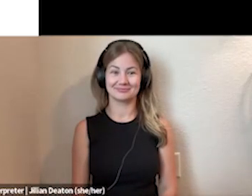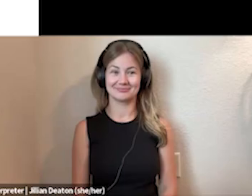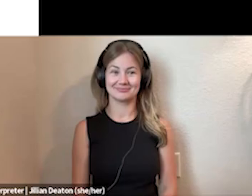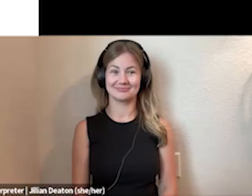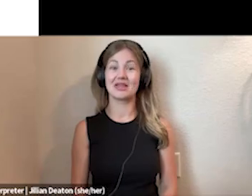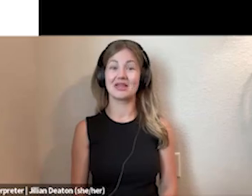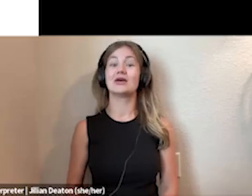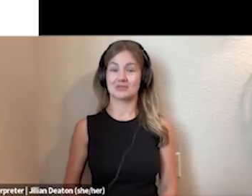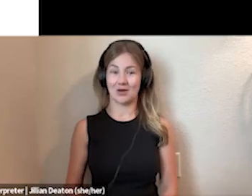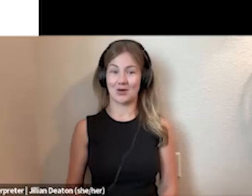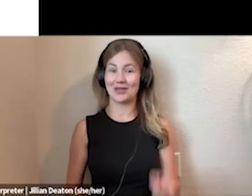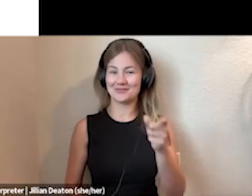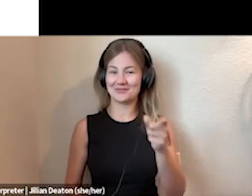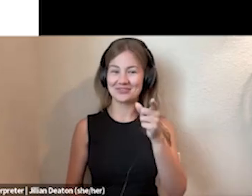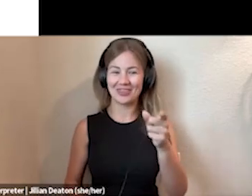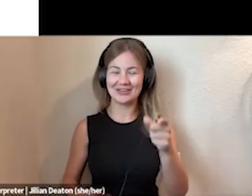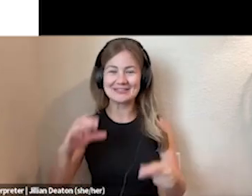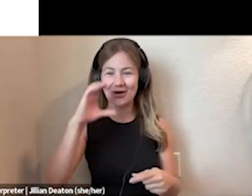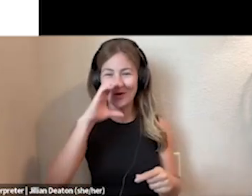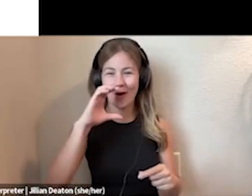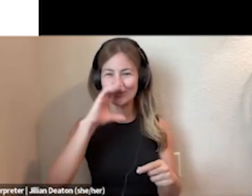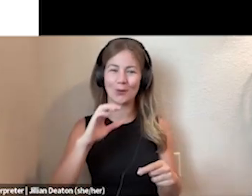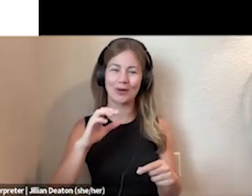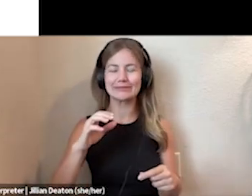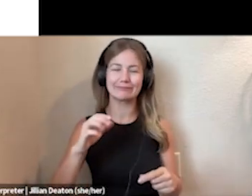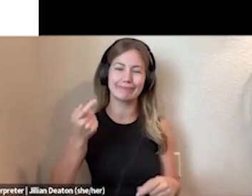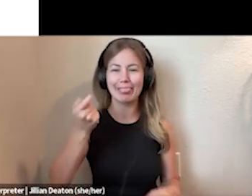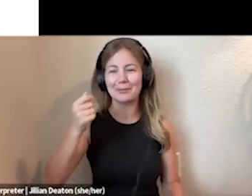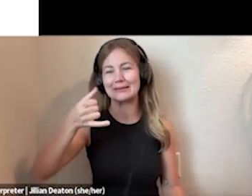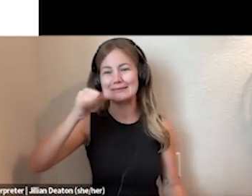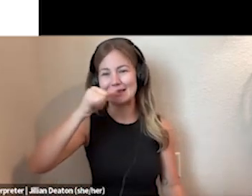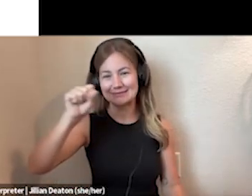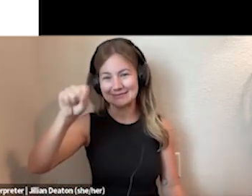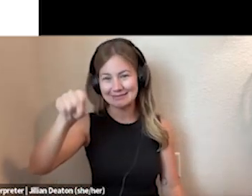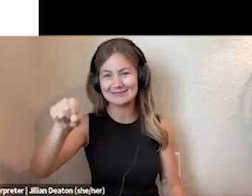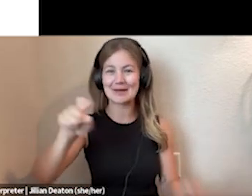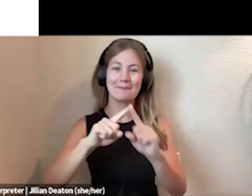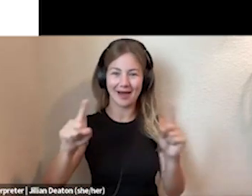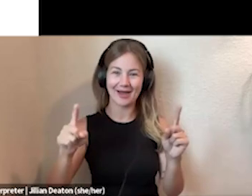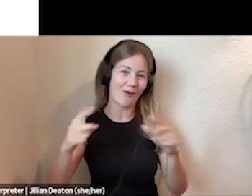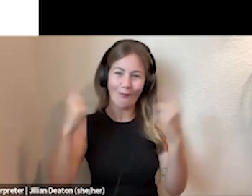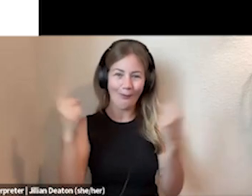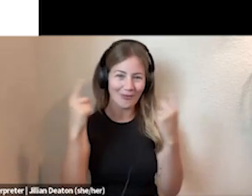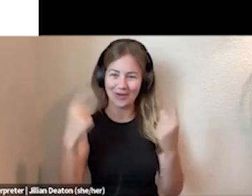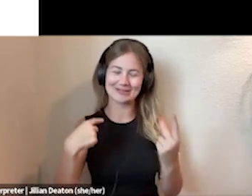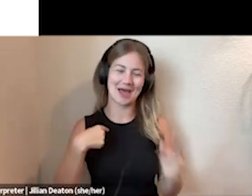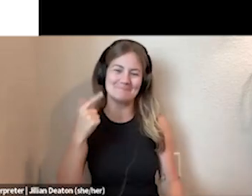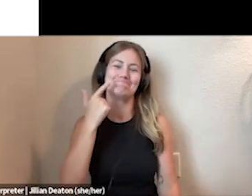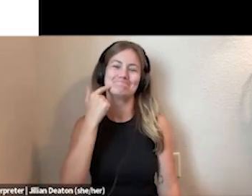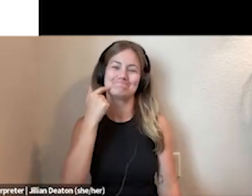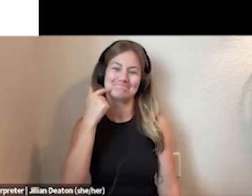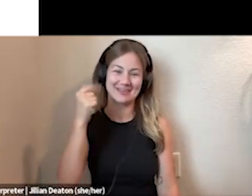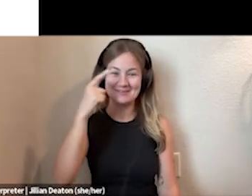So this cartoon is a little dated, a little corny, but it always makes me laugh because the question is